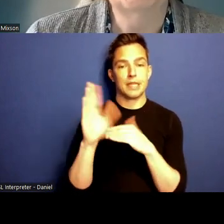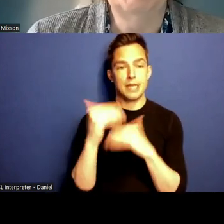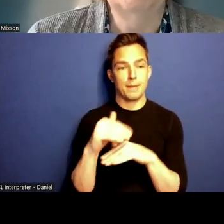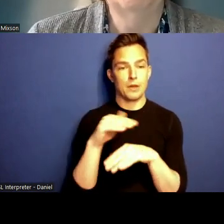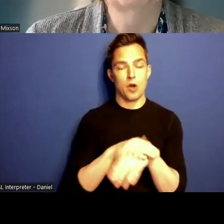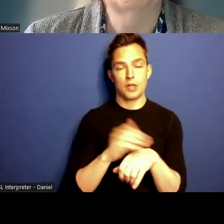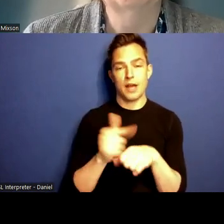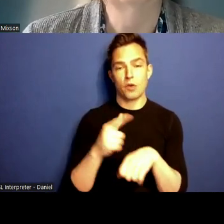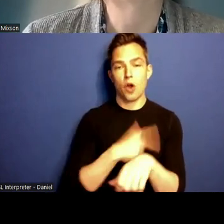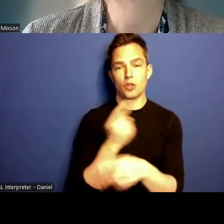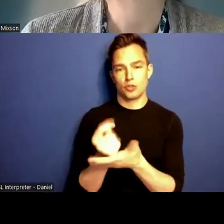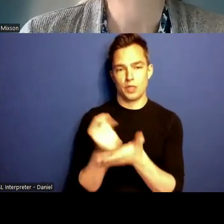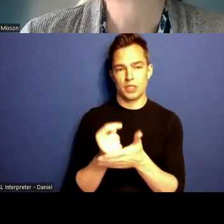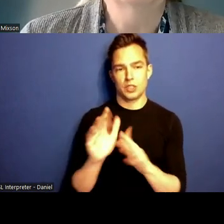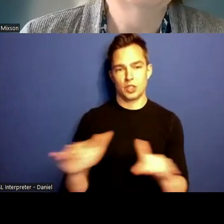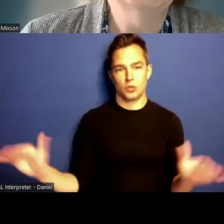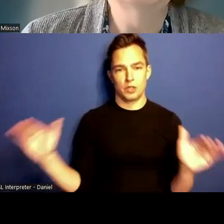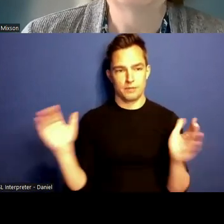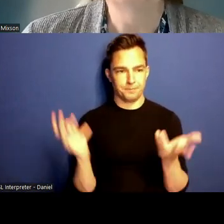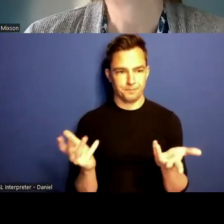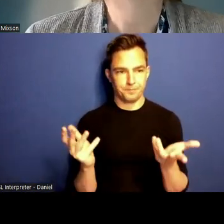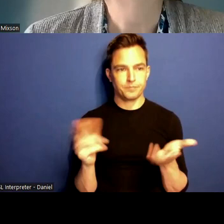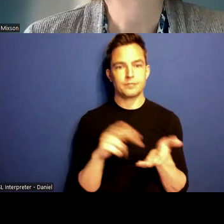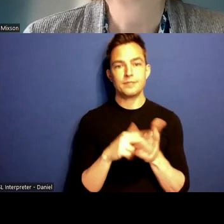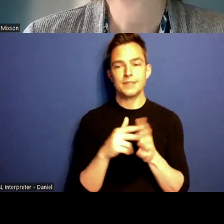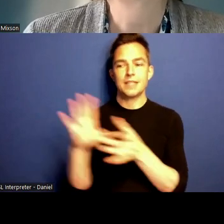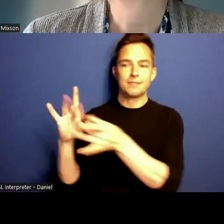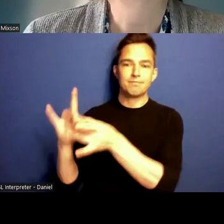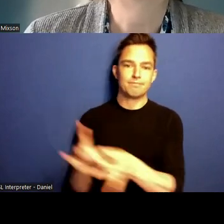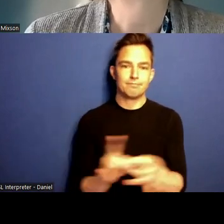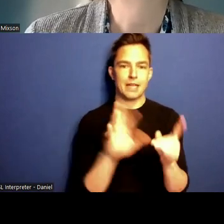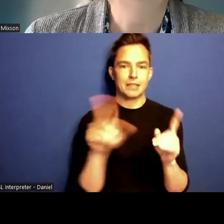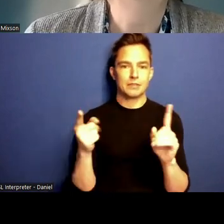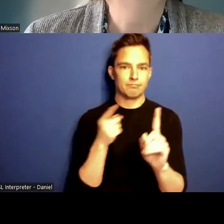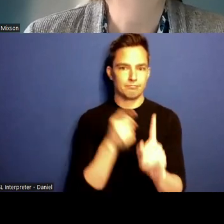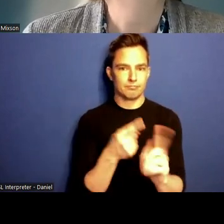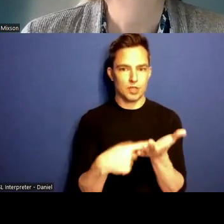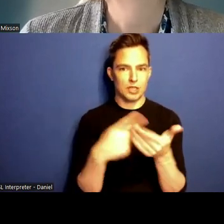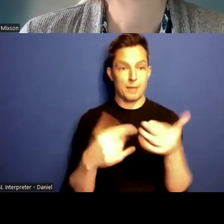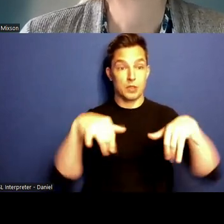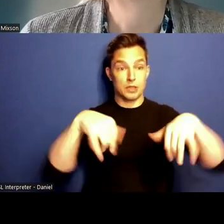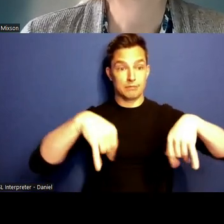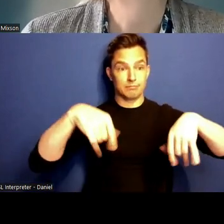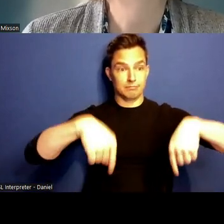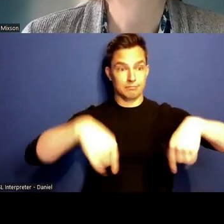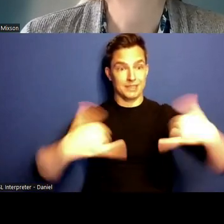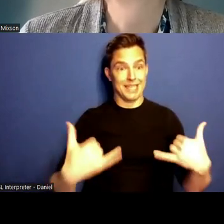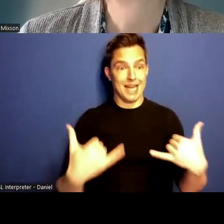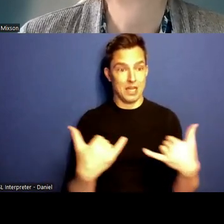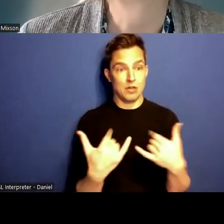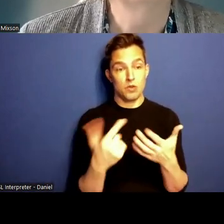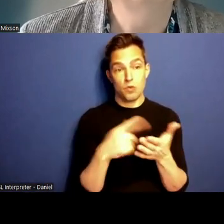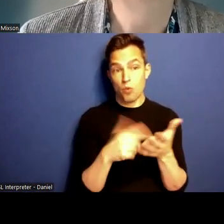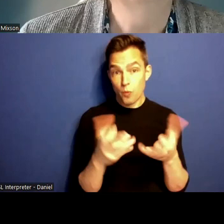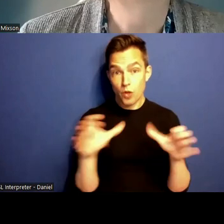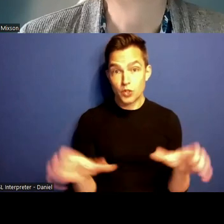of treatment for a child. So tying all that back into what we're talking about today, what we want to do and what the